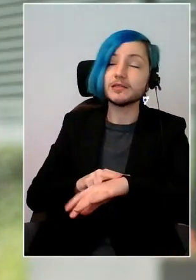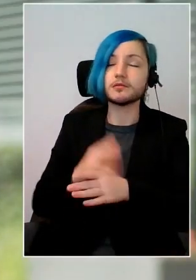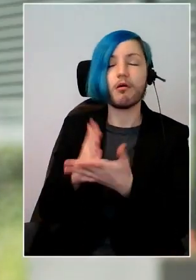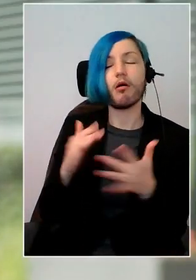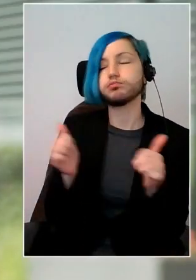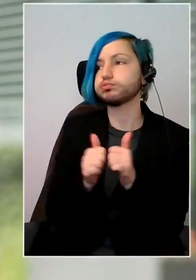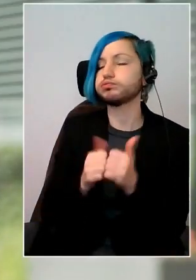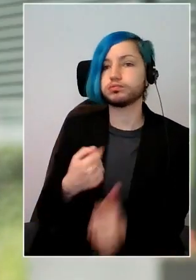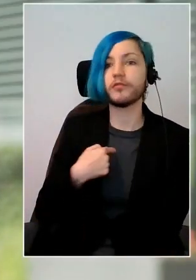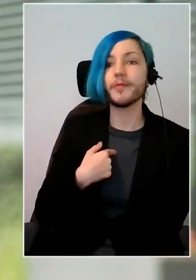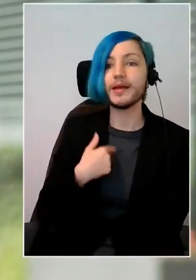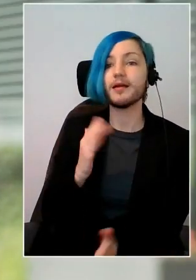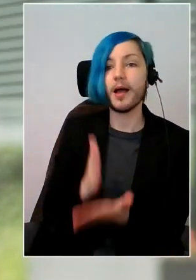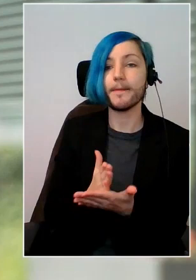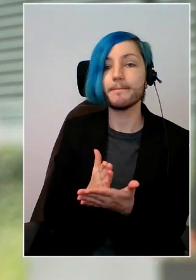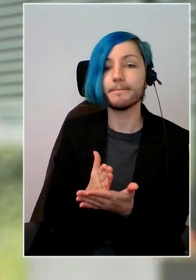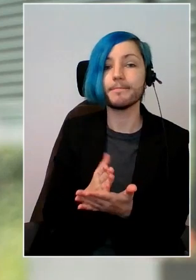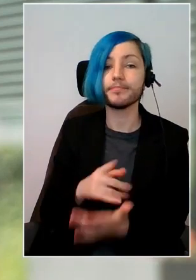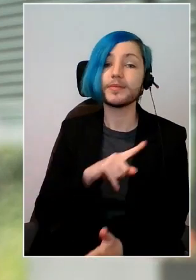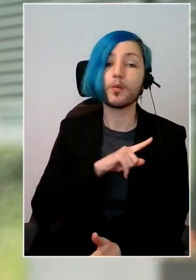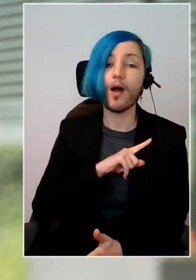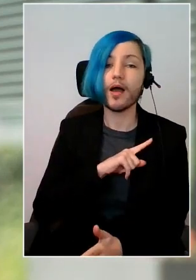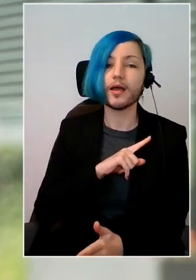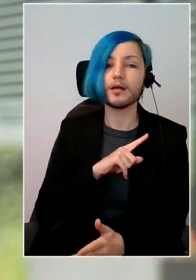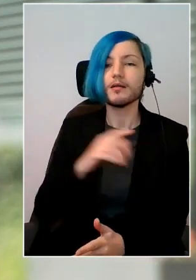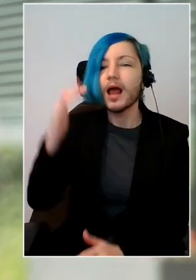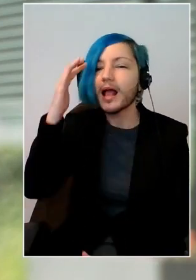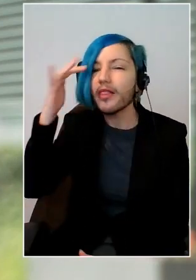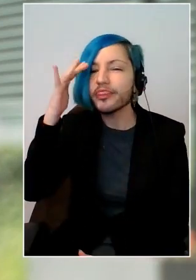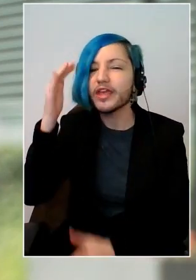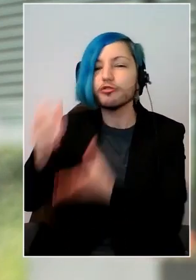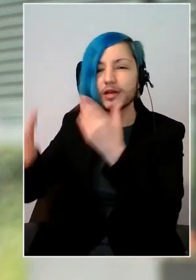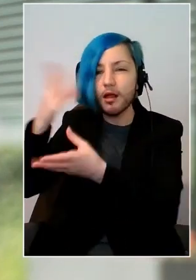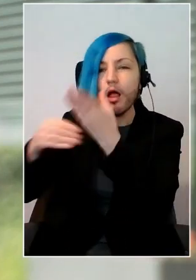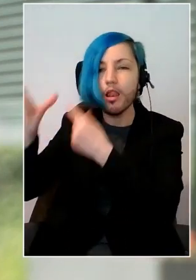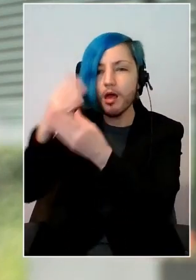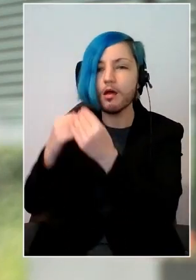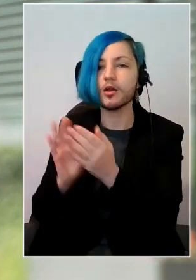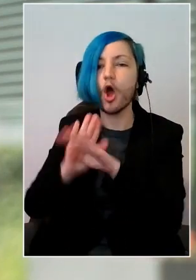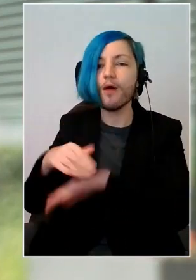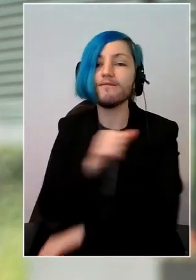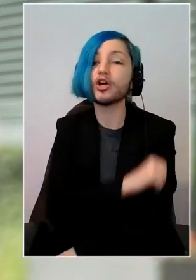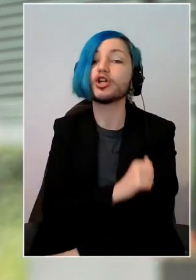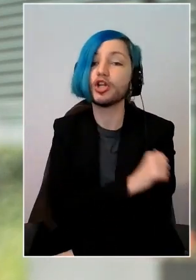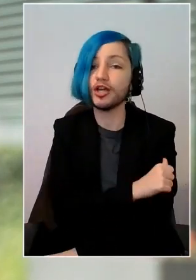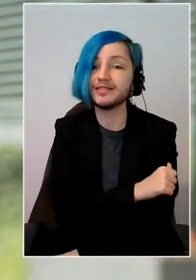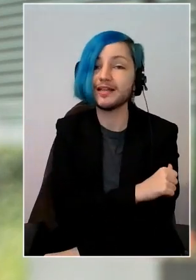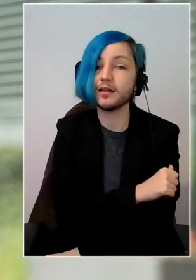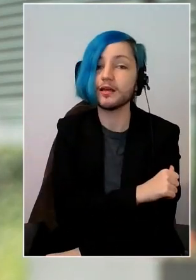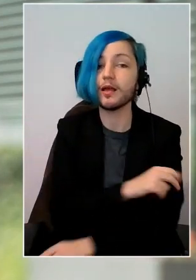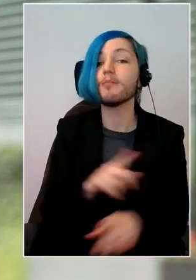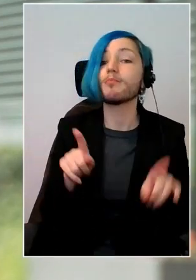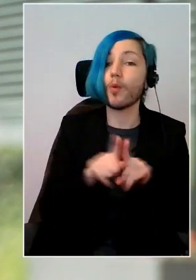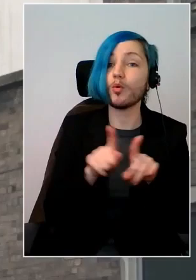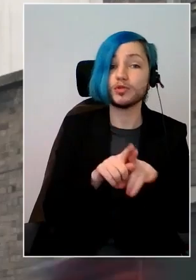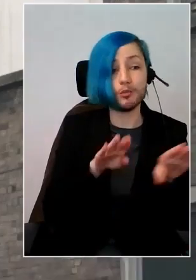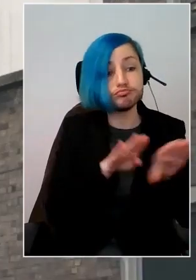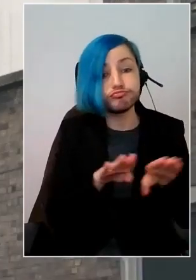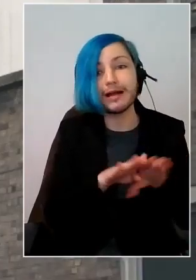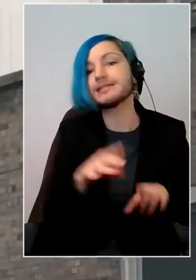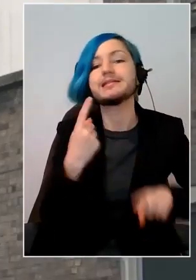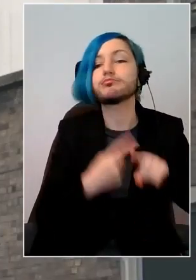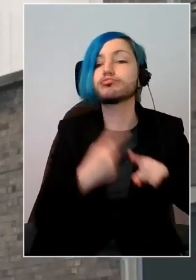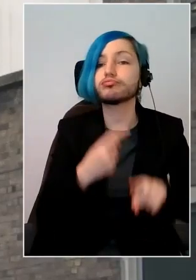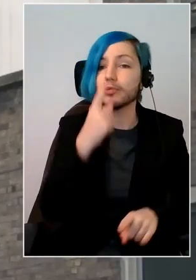because I learn the theoretical part of the nursing and I can practice it straight